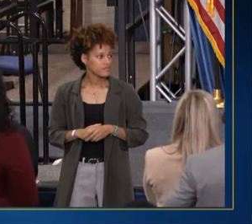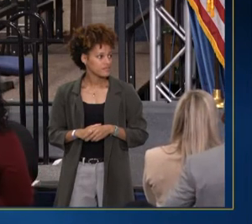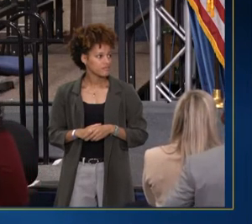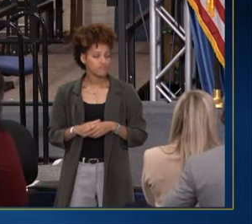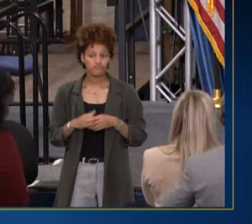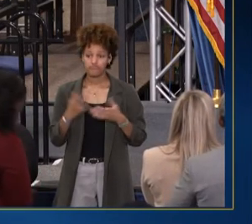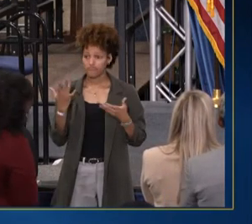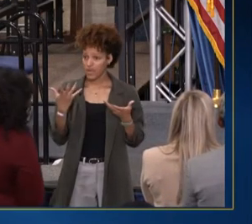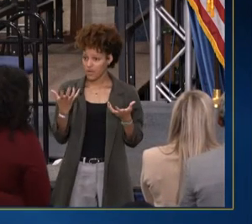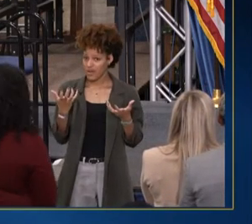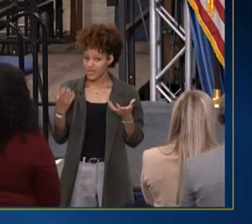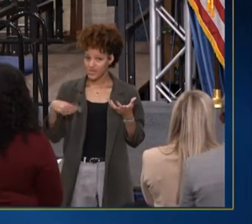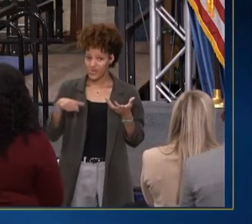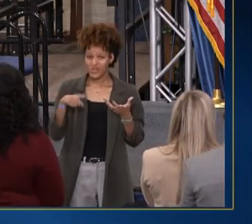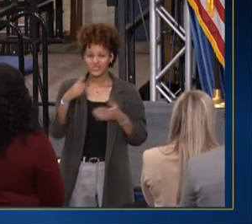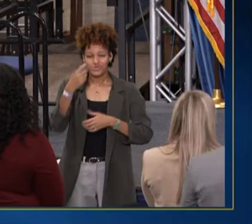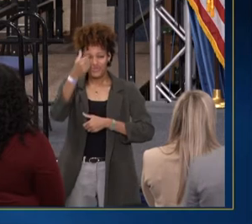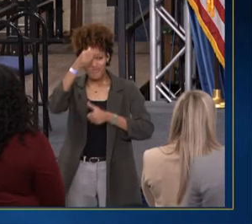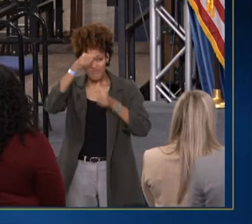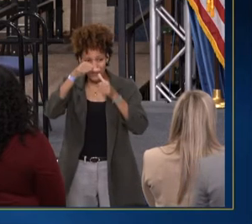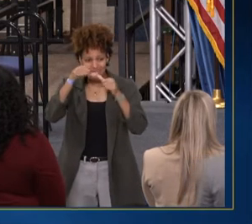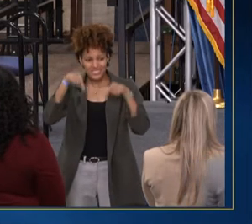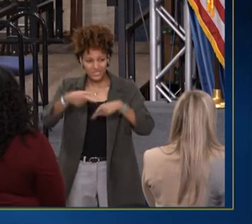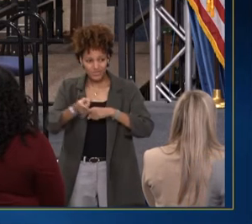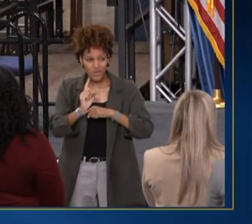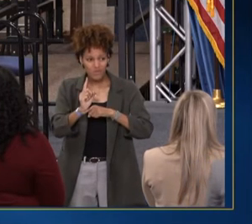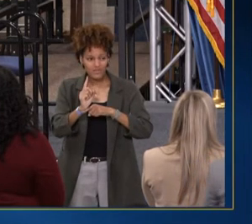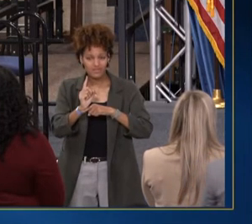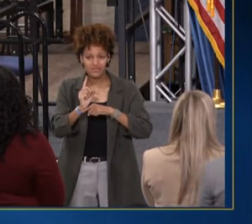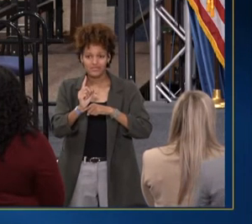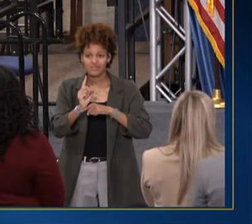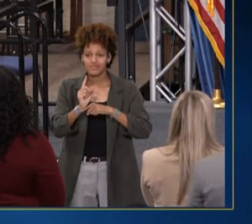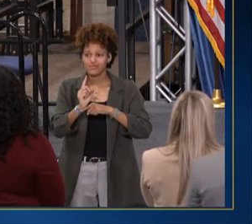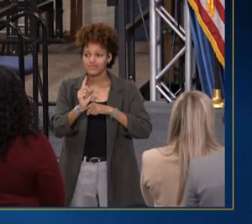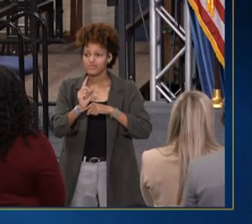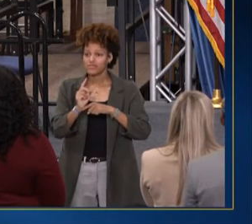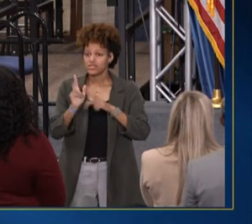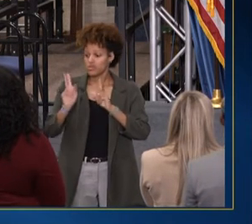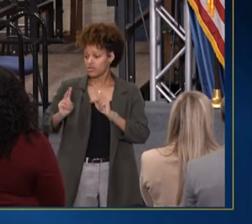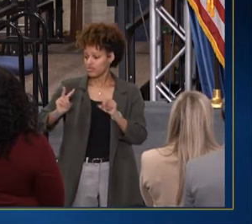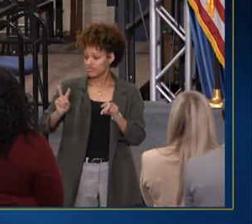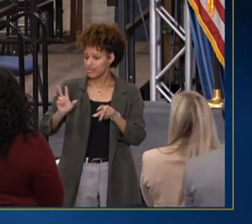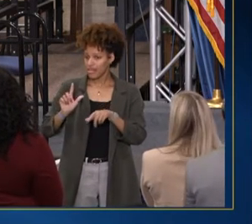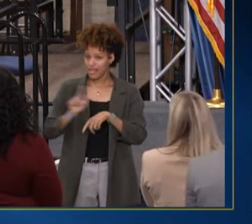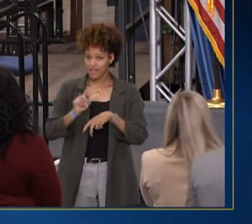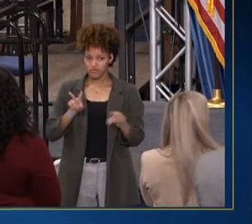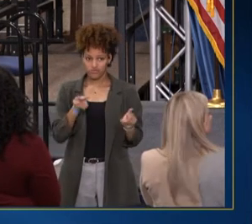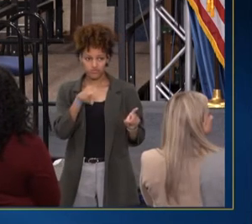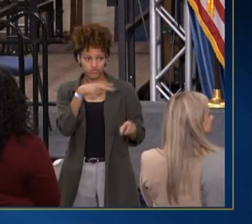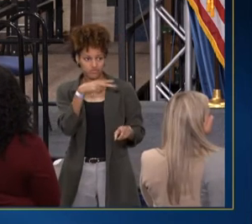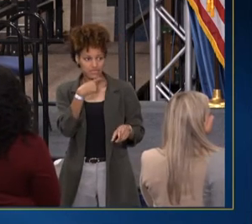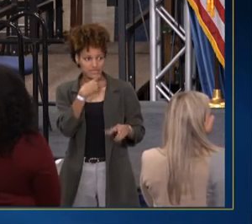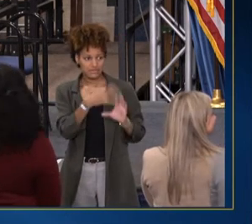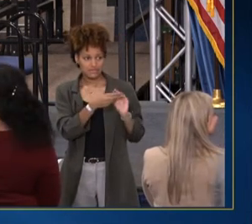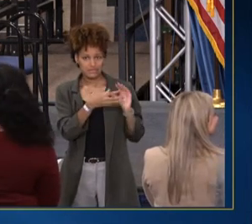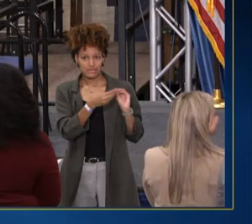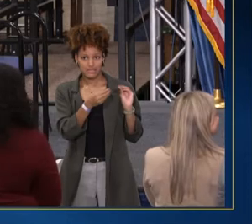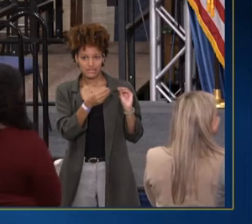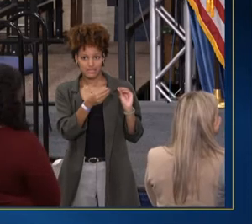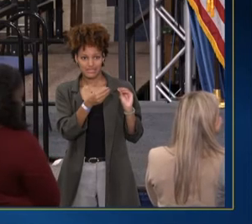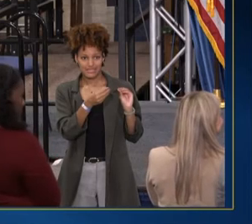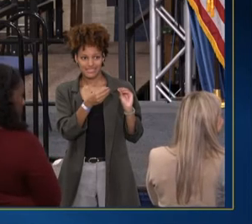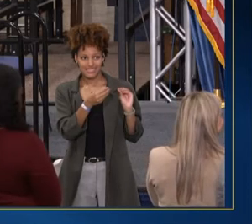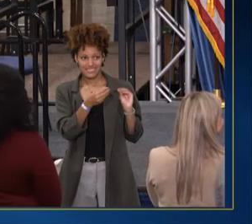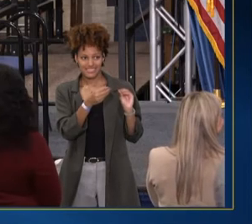Because I want you all to always remember this. Look at the person to your left and say,